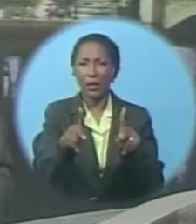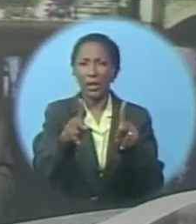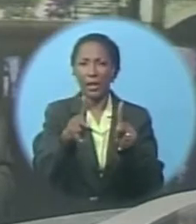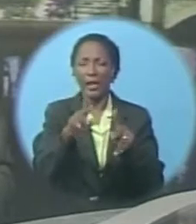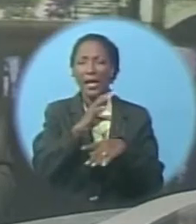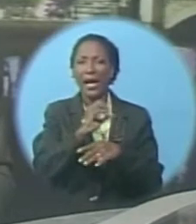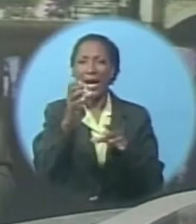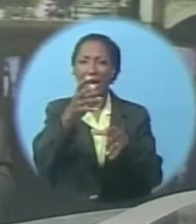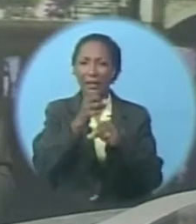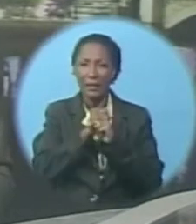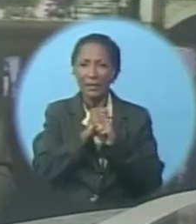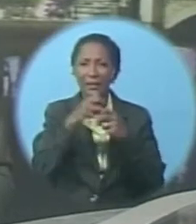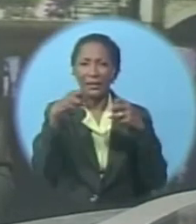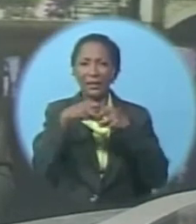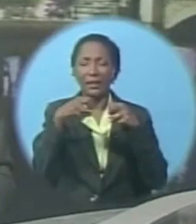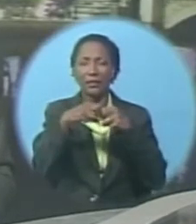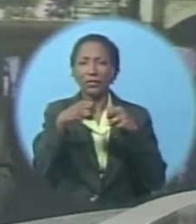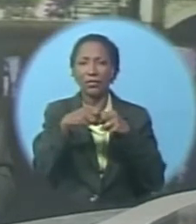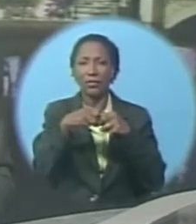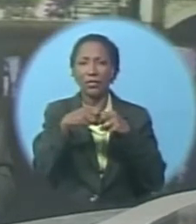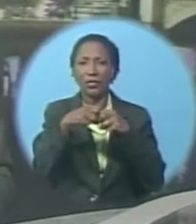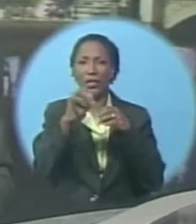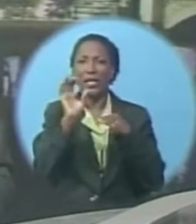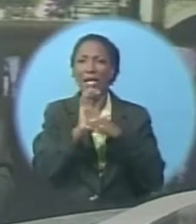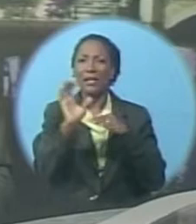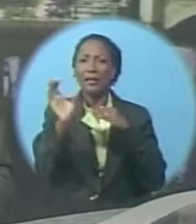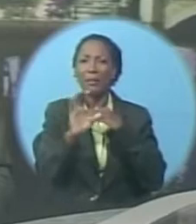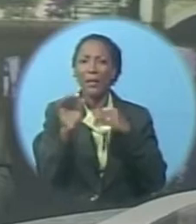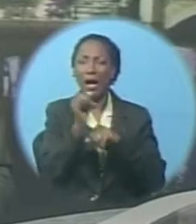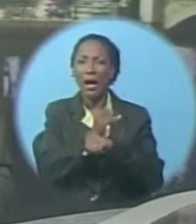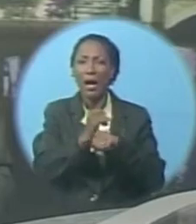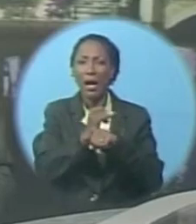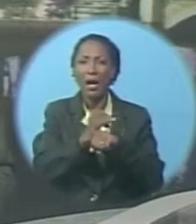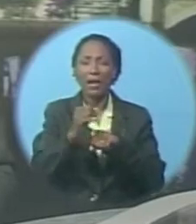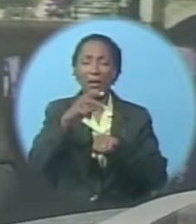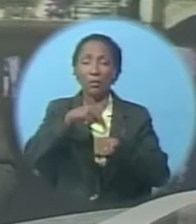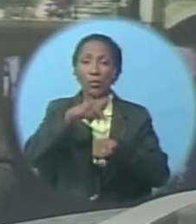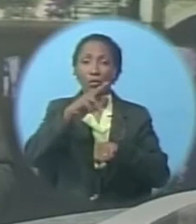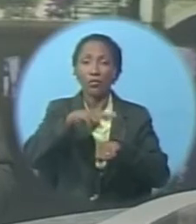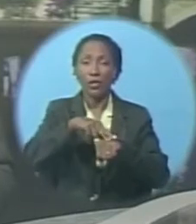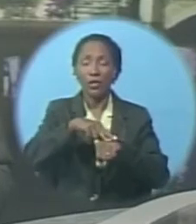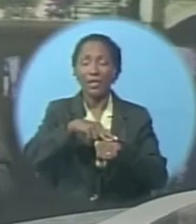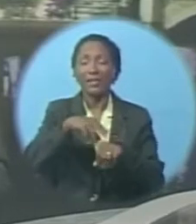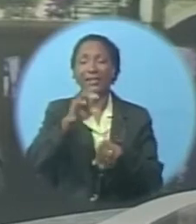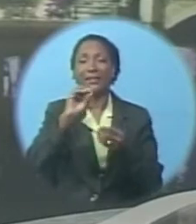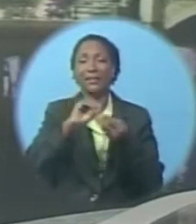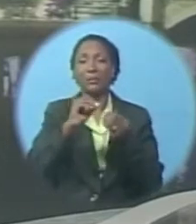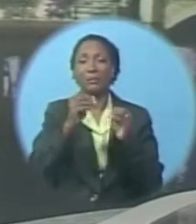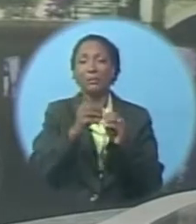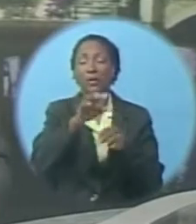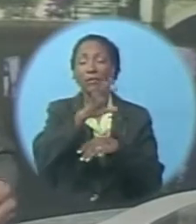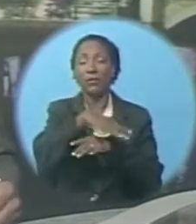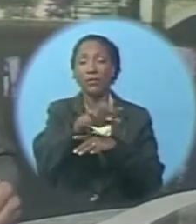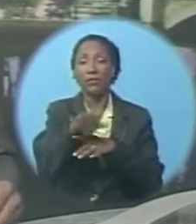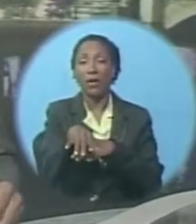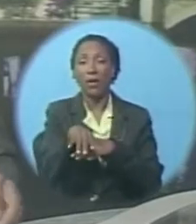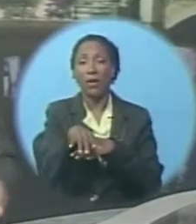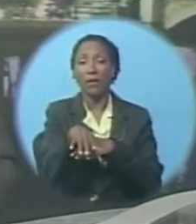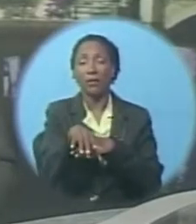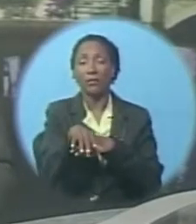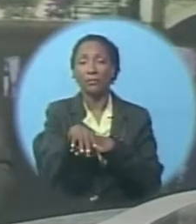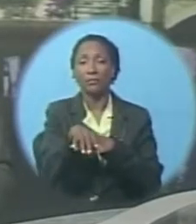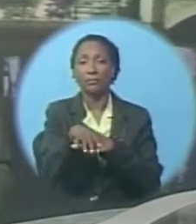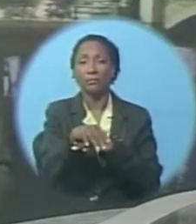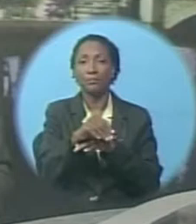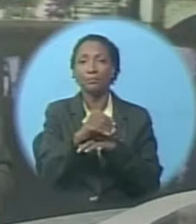on the list at position 55. Jamaica is the top-ranked CARICOM state at number 67. In the